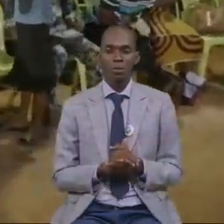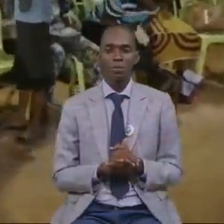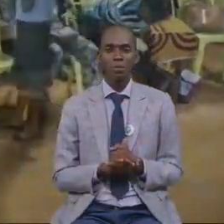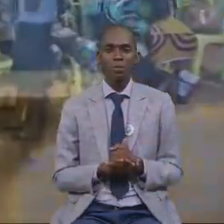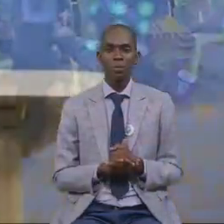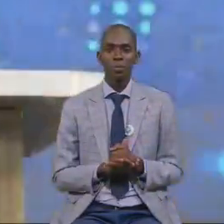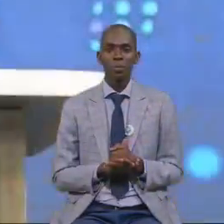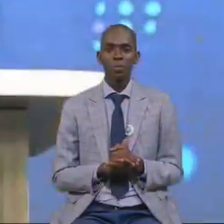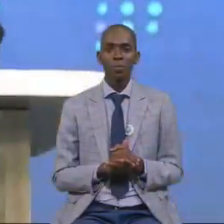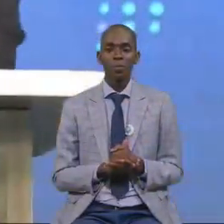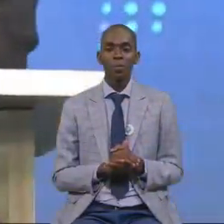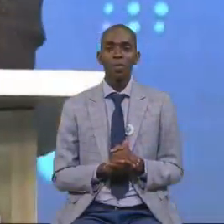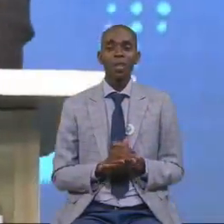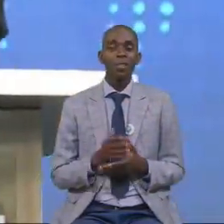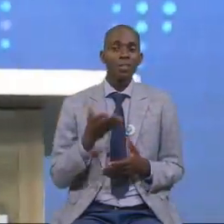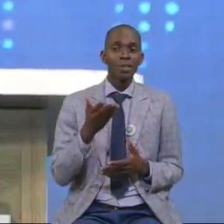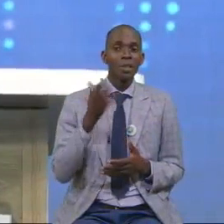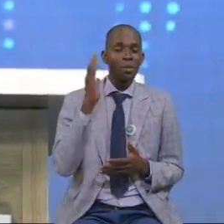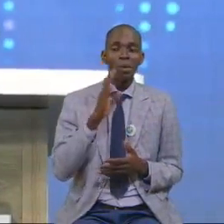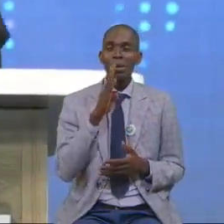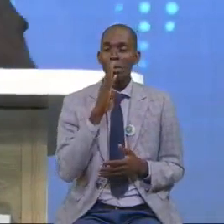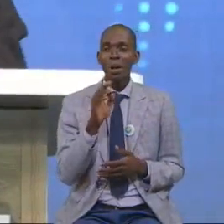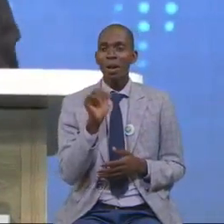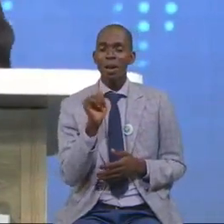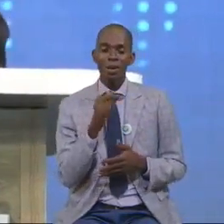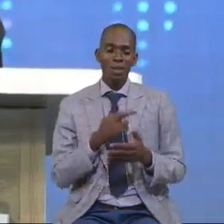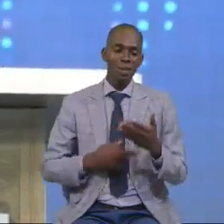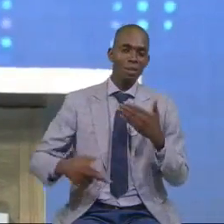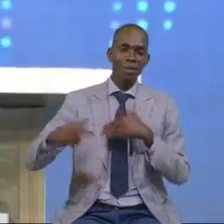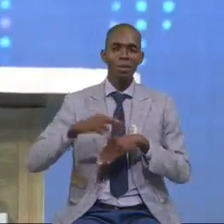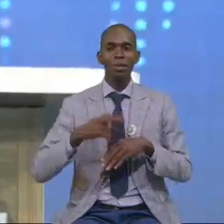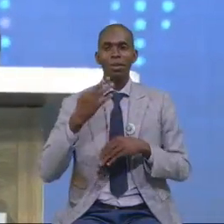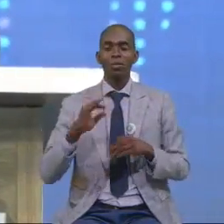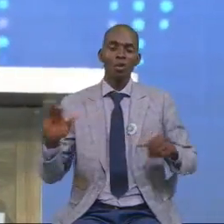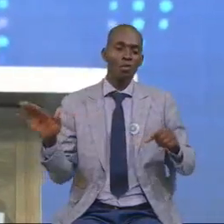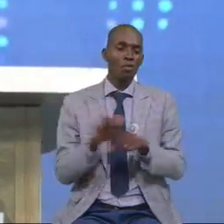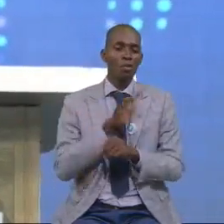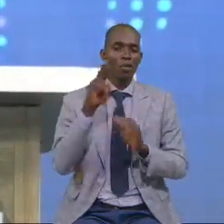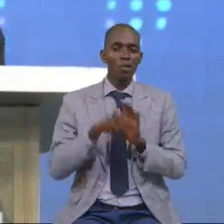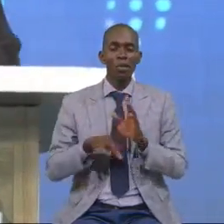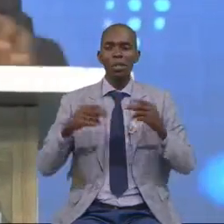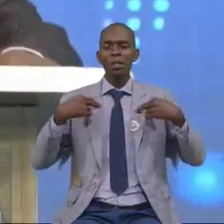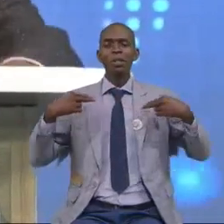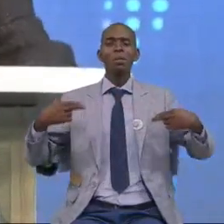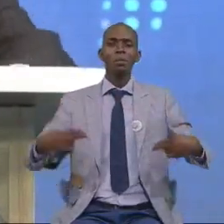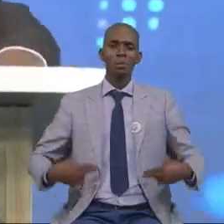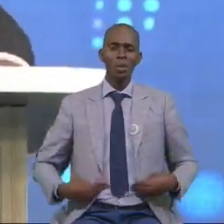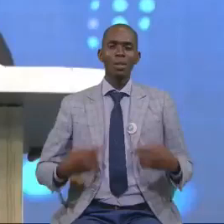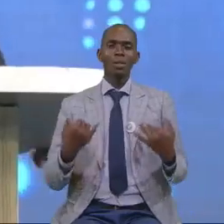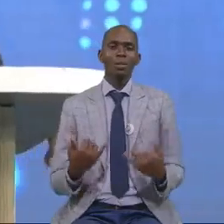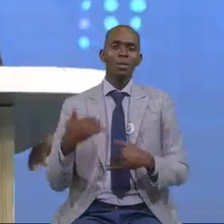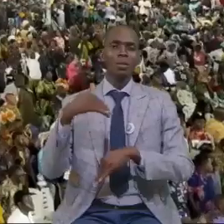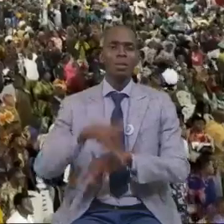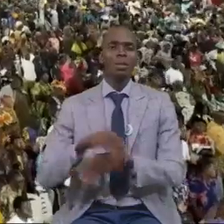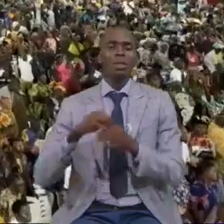There's going to be a restoration of your fullness of health tonight in